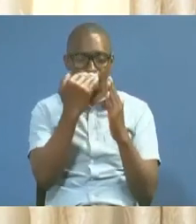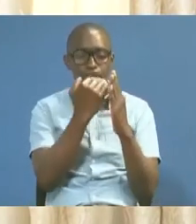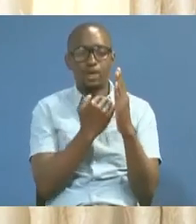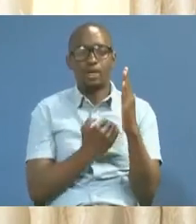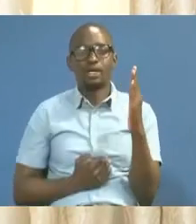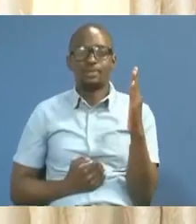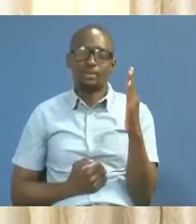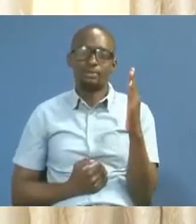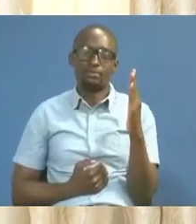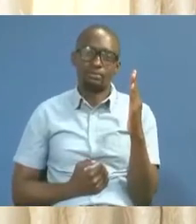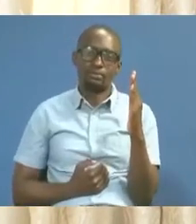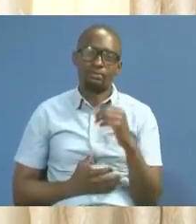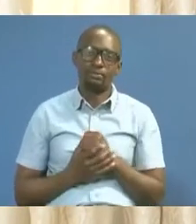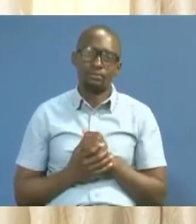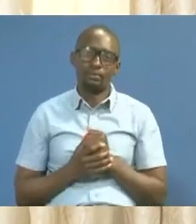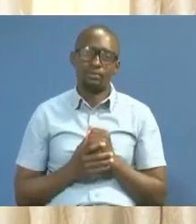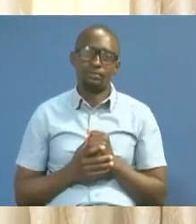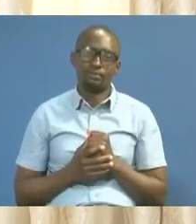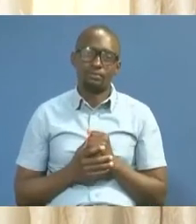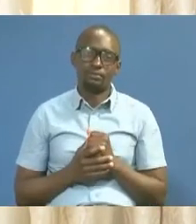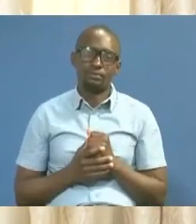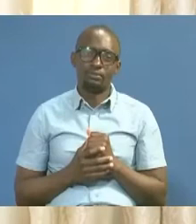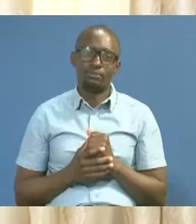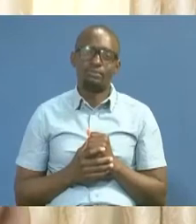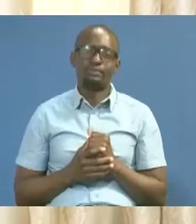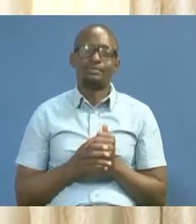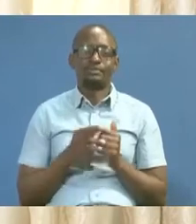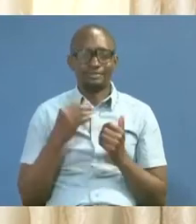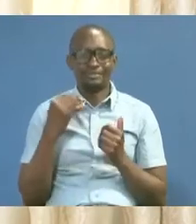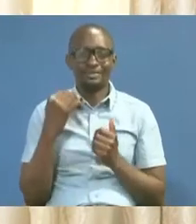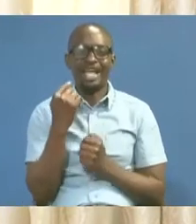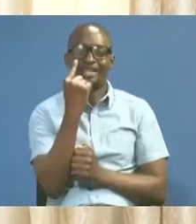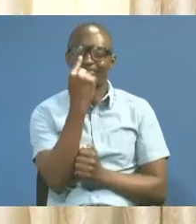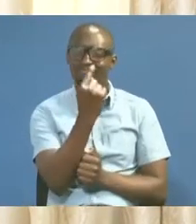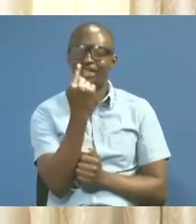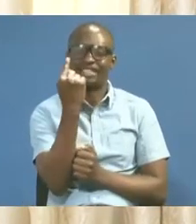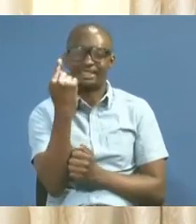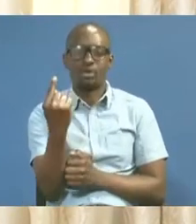just mentioned, last of 4 of them are standalone degrees.